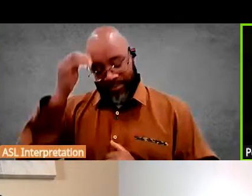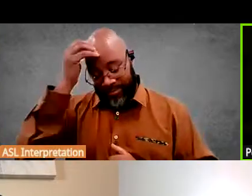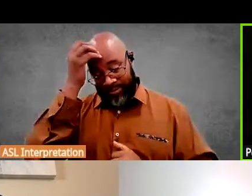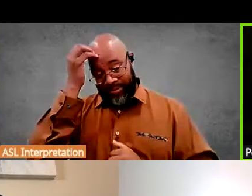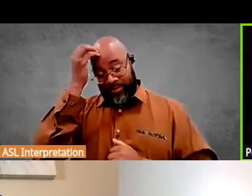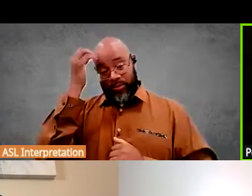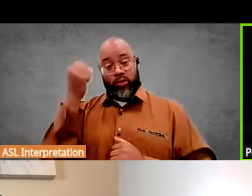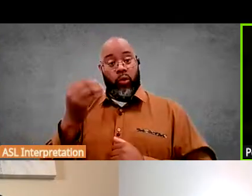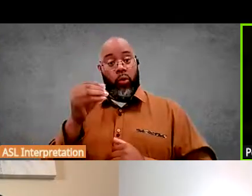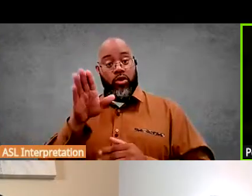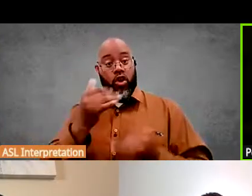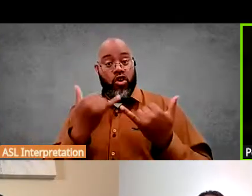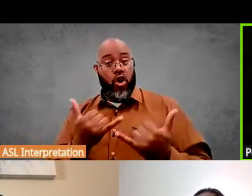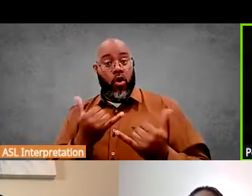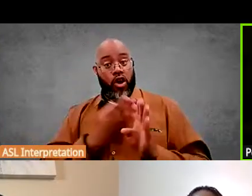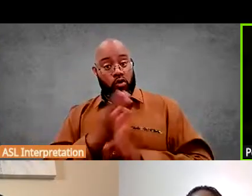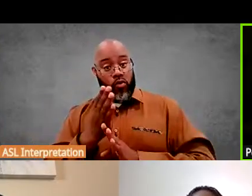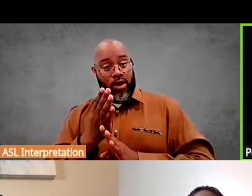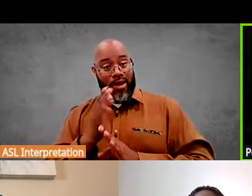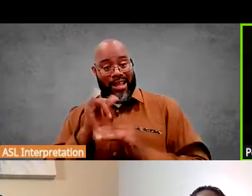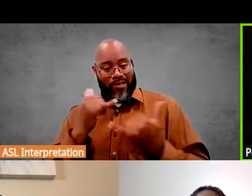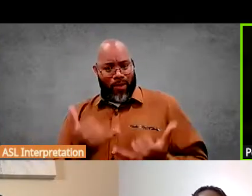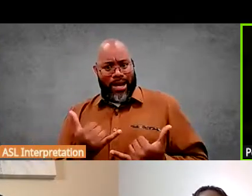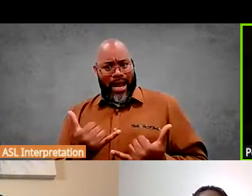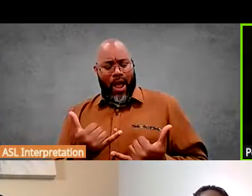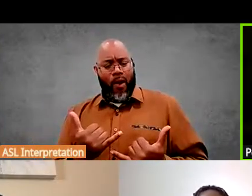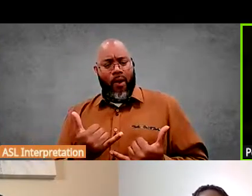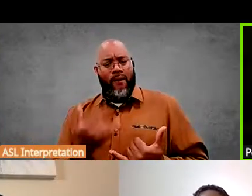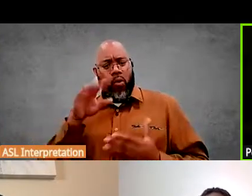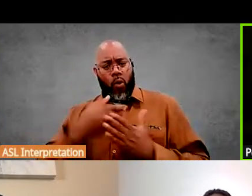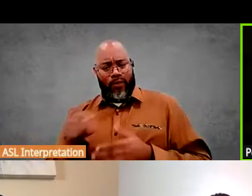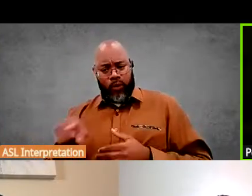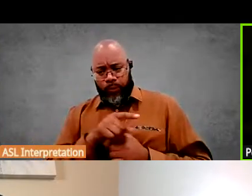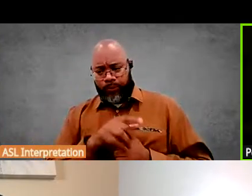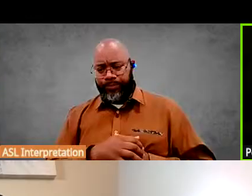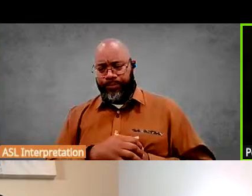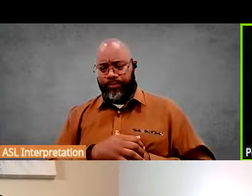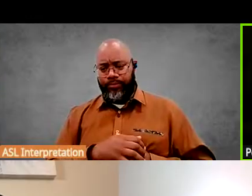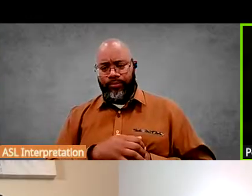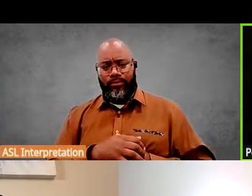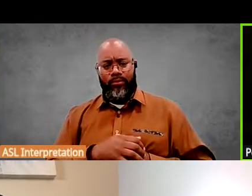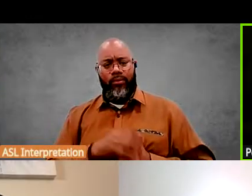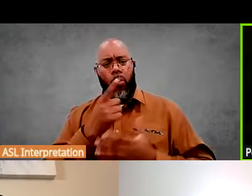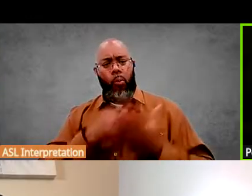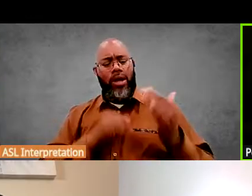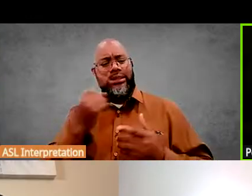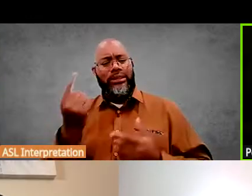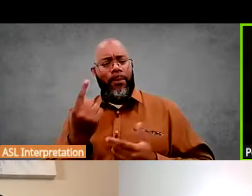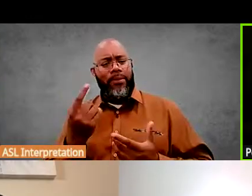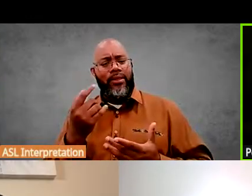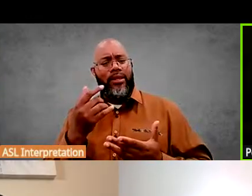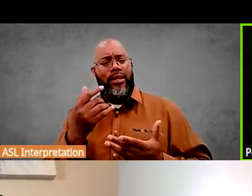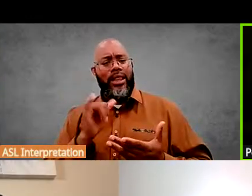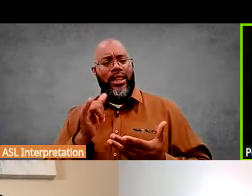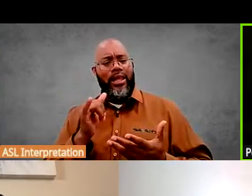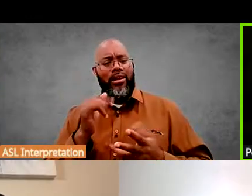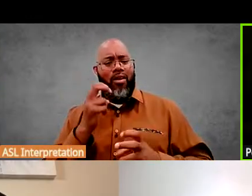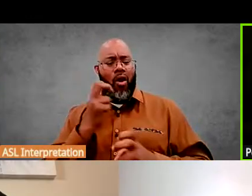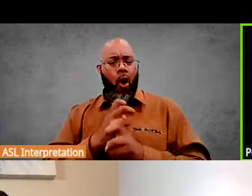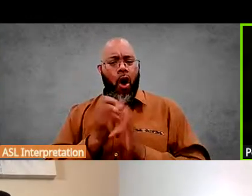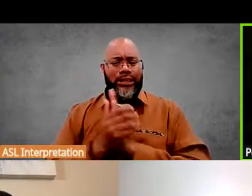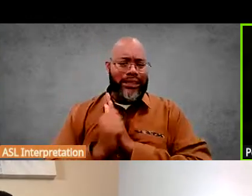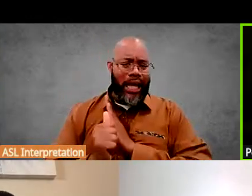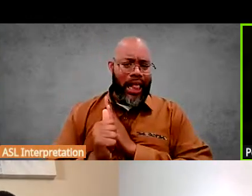So in your current careers, like right now, for all of you, what is something like a hard